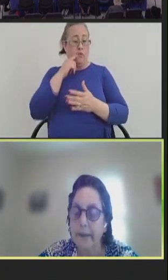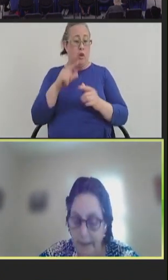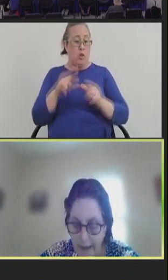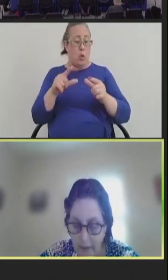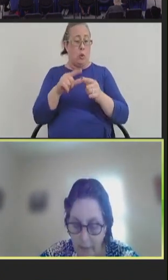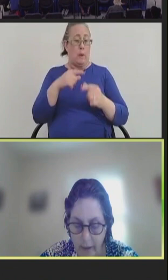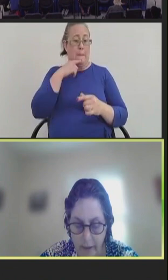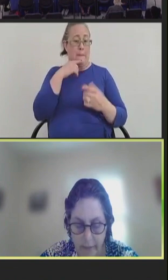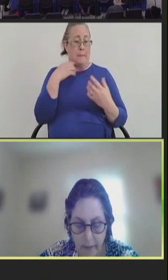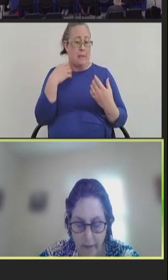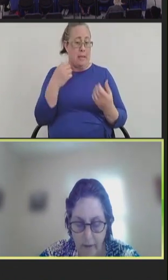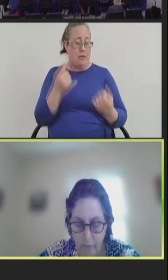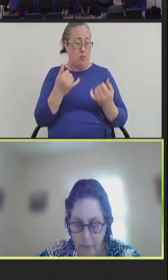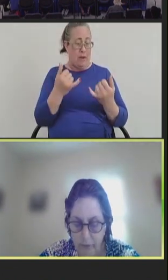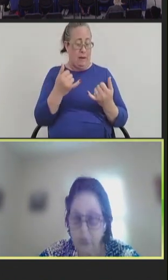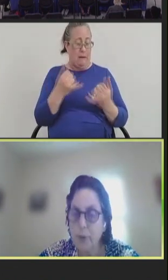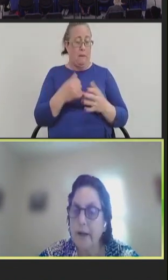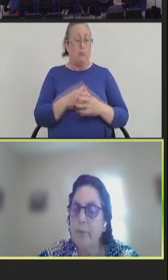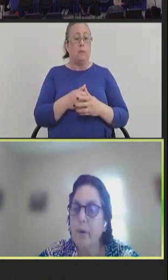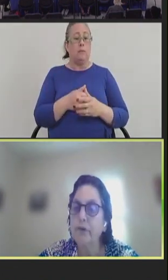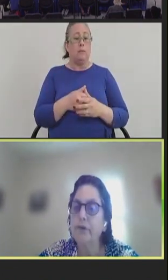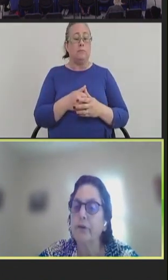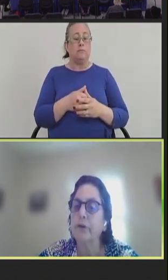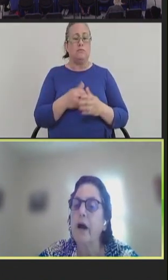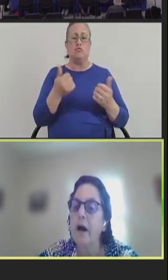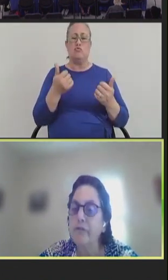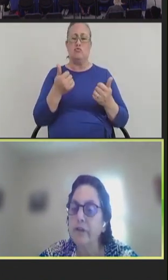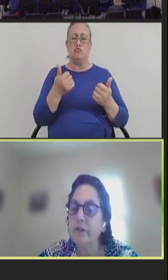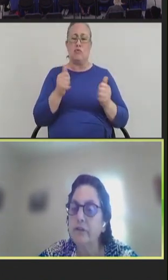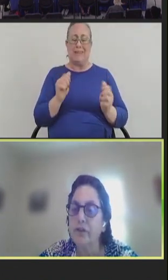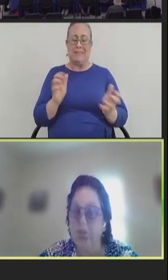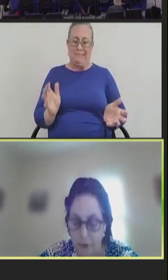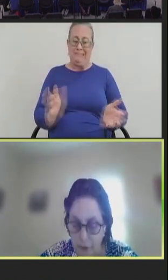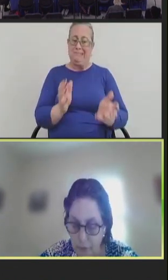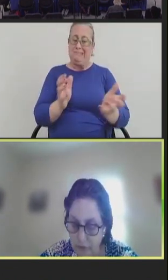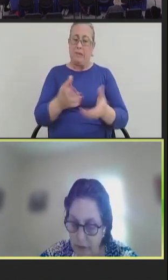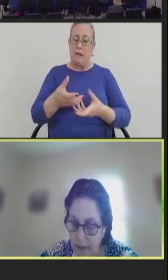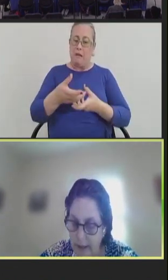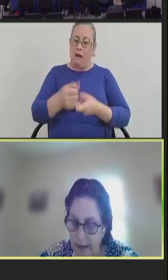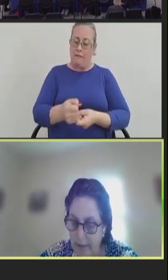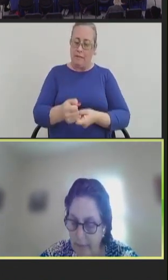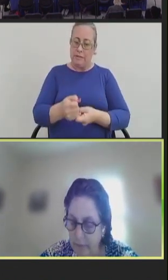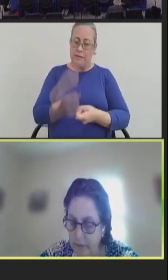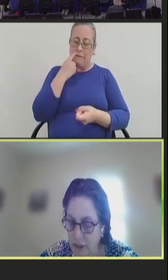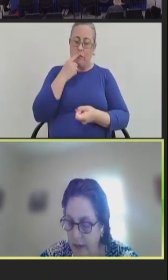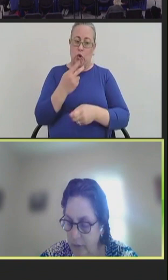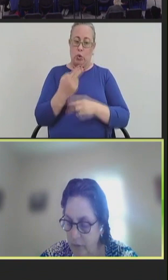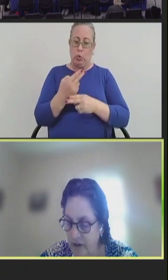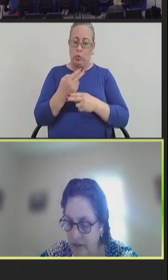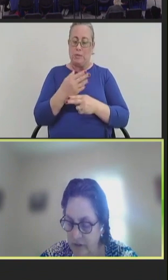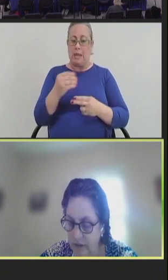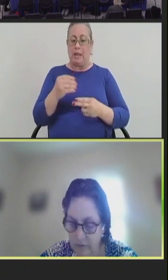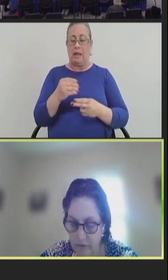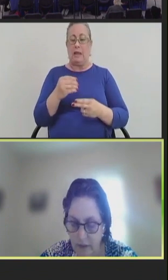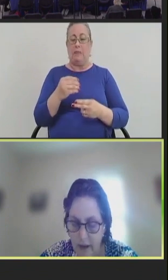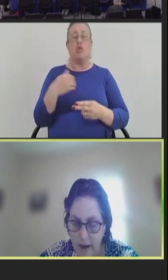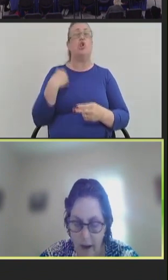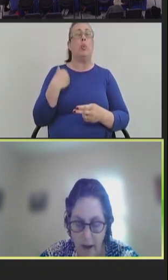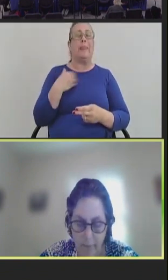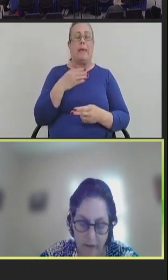health right now are really trying to bolster confidence for youth and early childhood